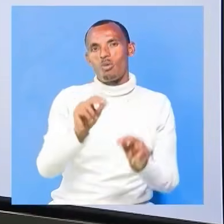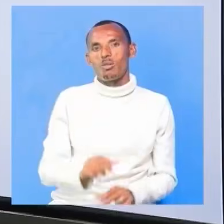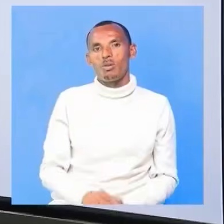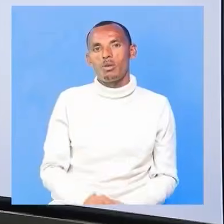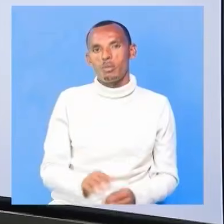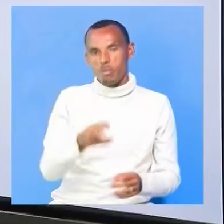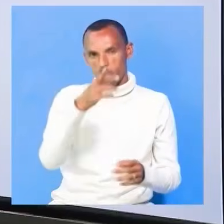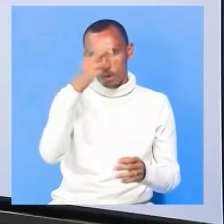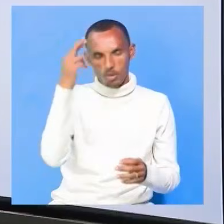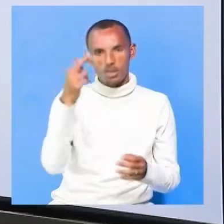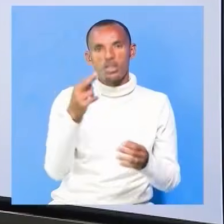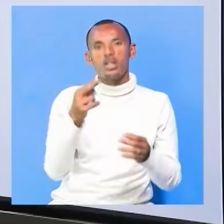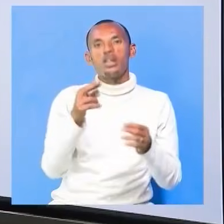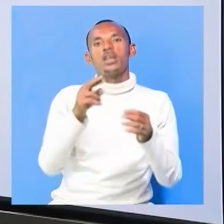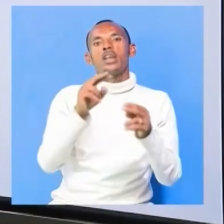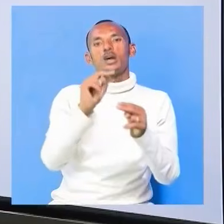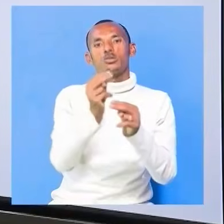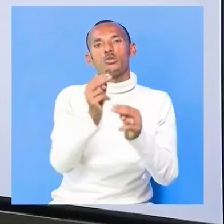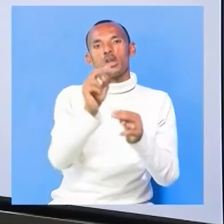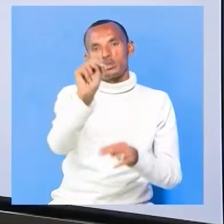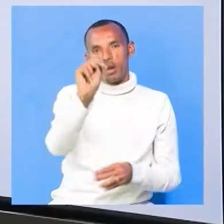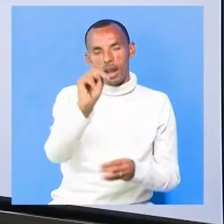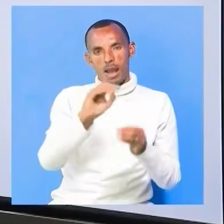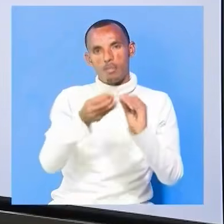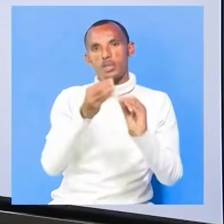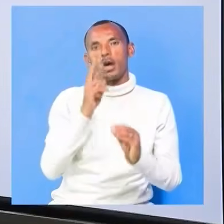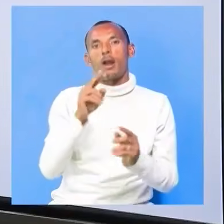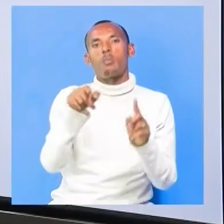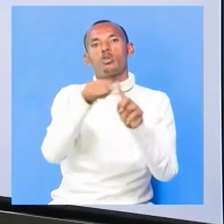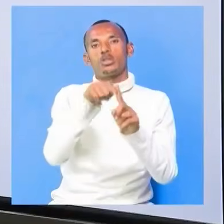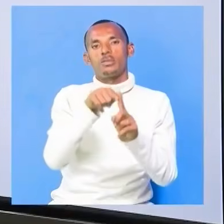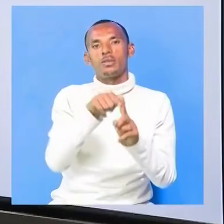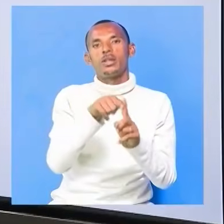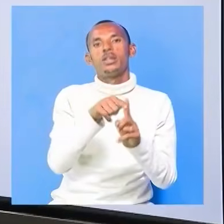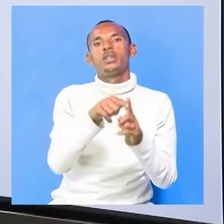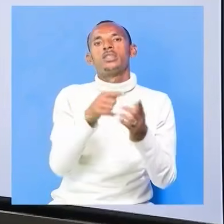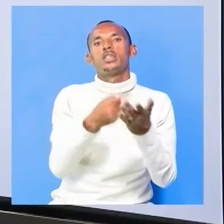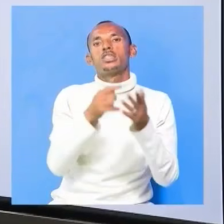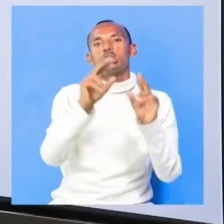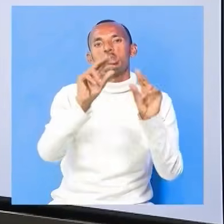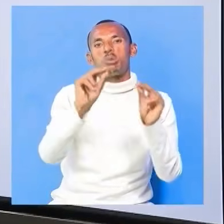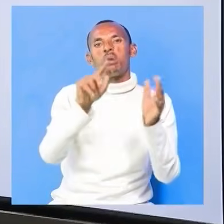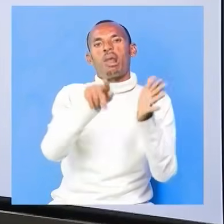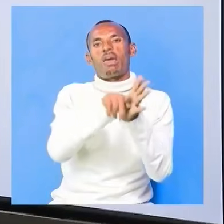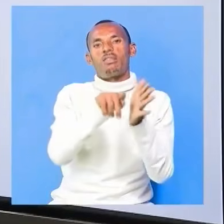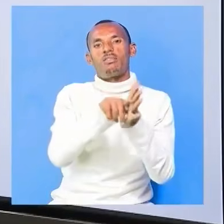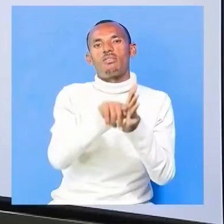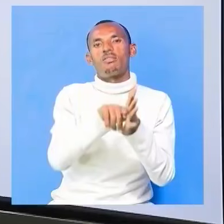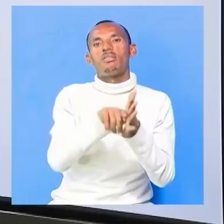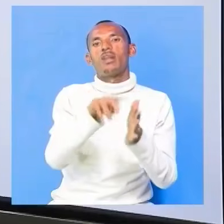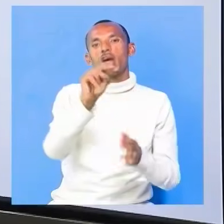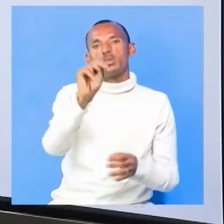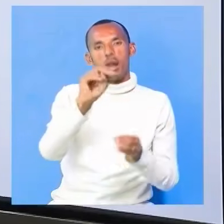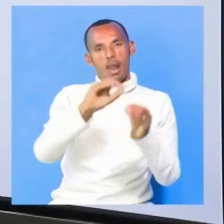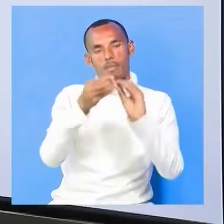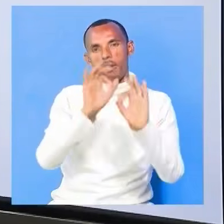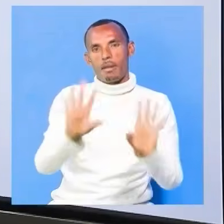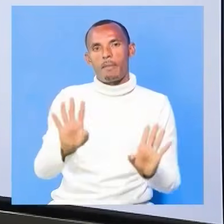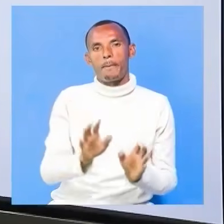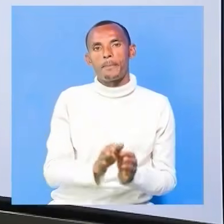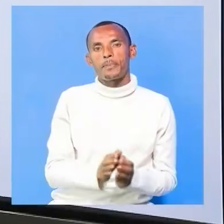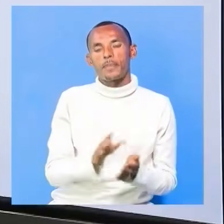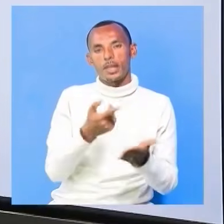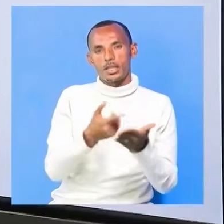not, because natural numbers are positive. So there is no negative natural number. So this is not a